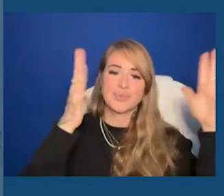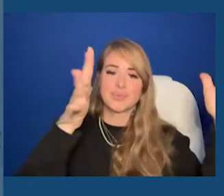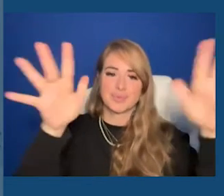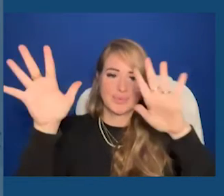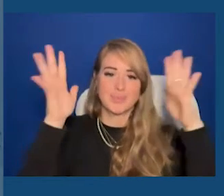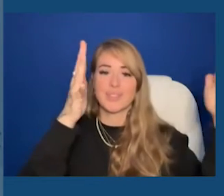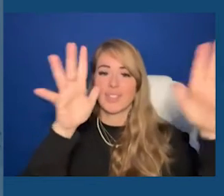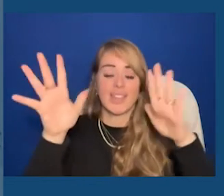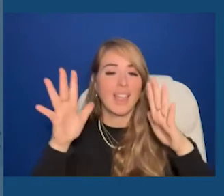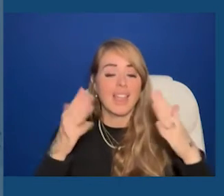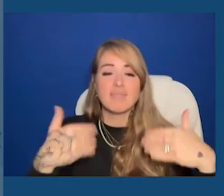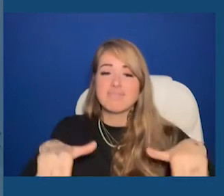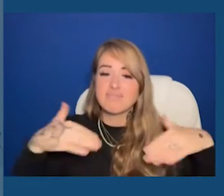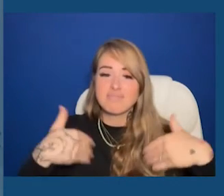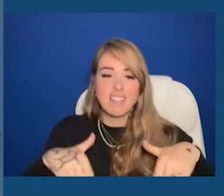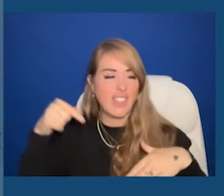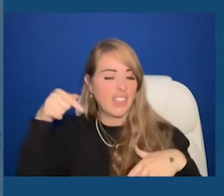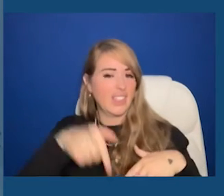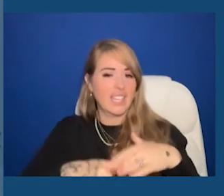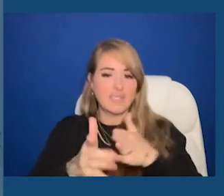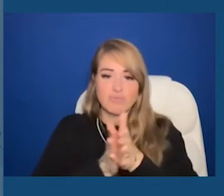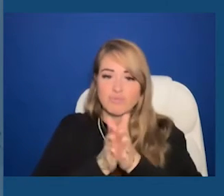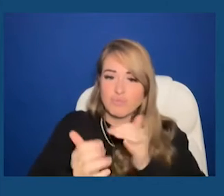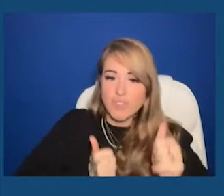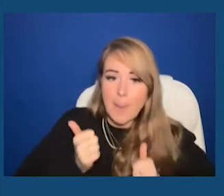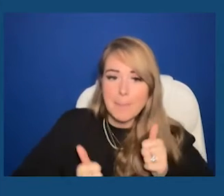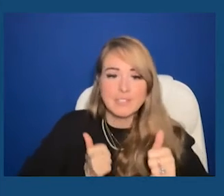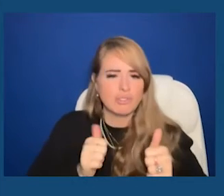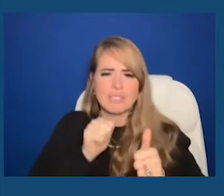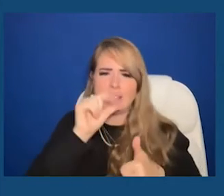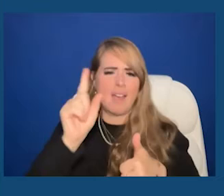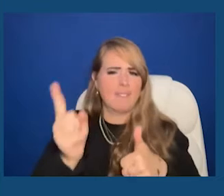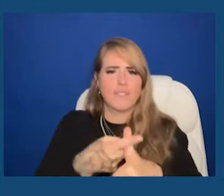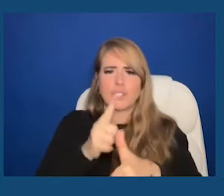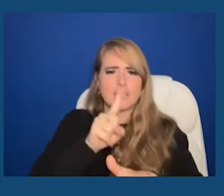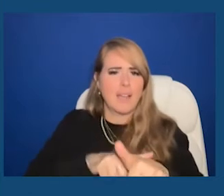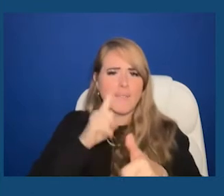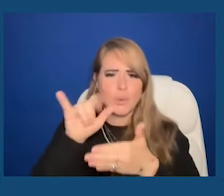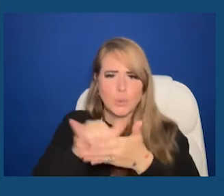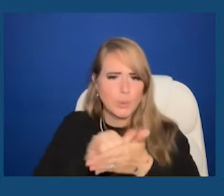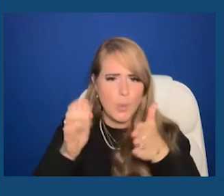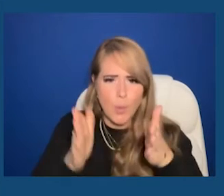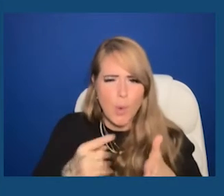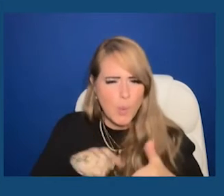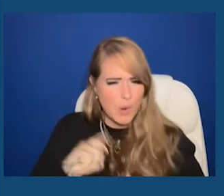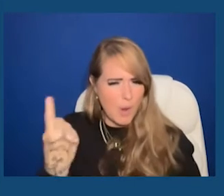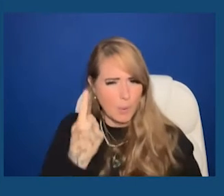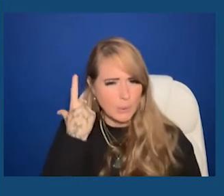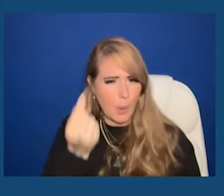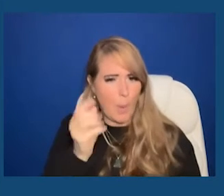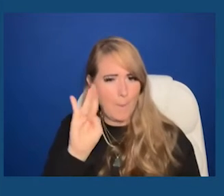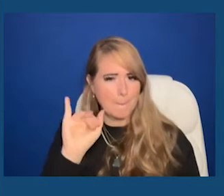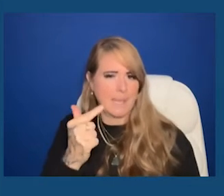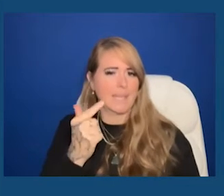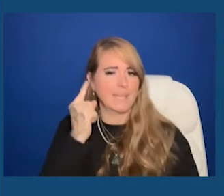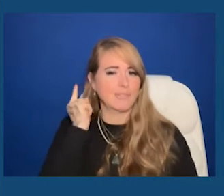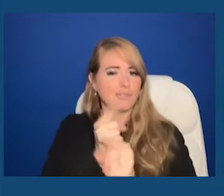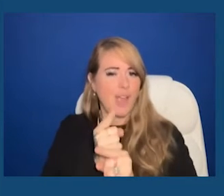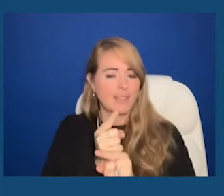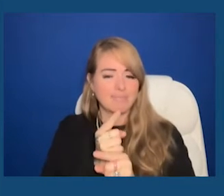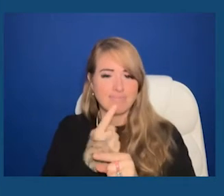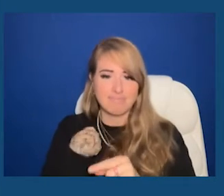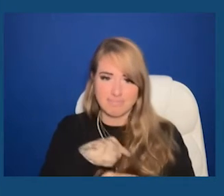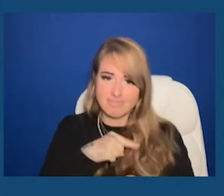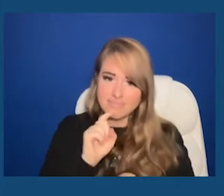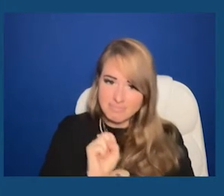the scale of this ambition is not new for New Yorkers. We always go big, right? It's just what we do. That's why we're